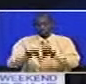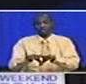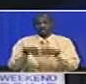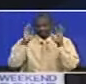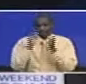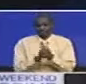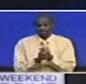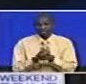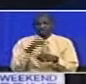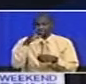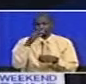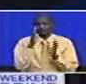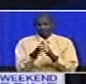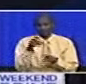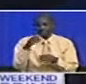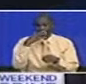A spokesperson on